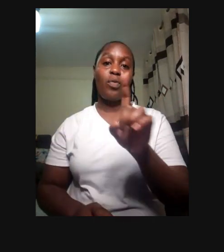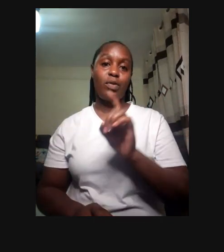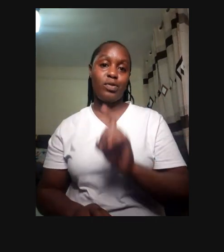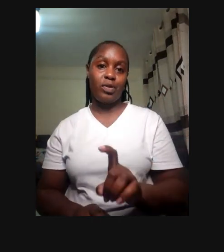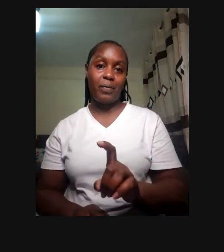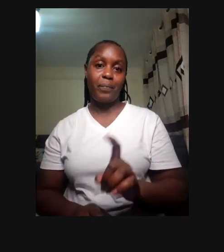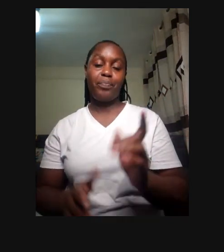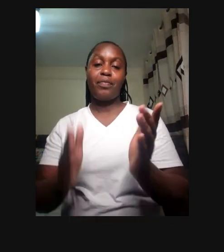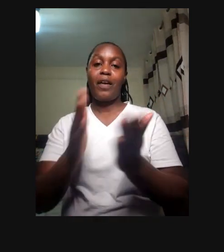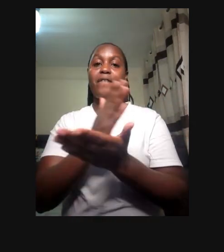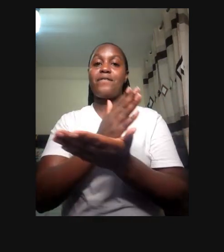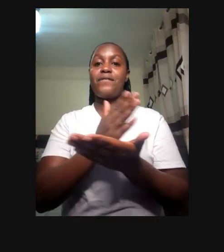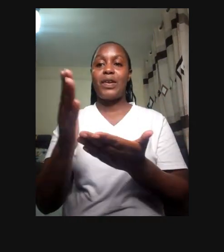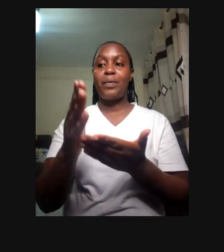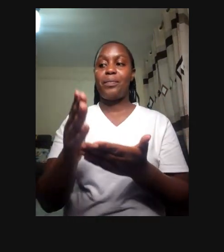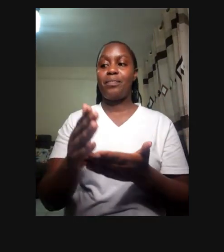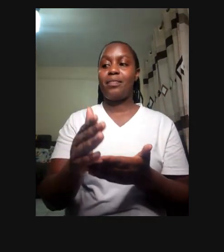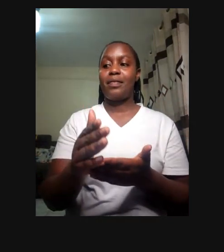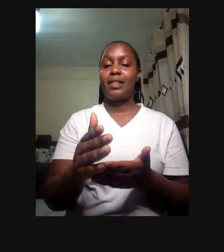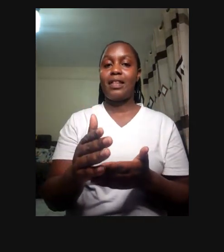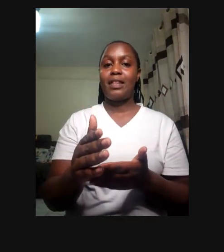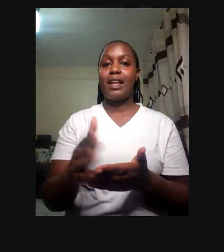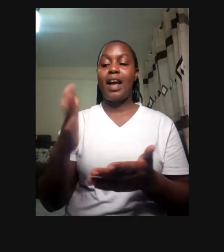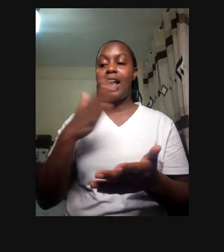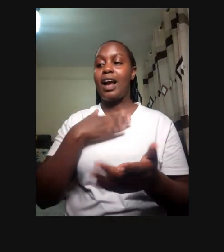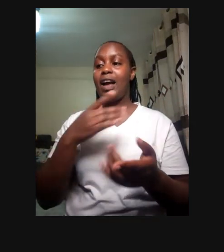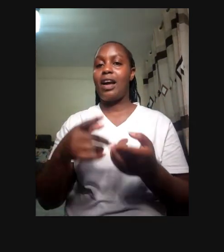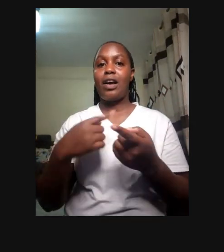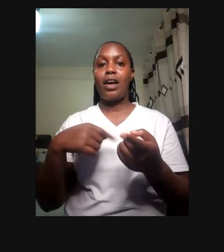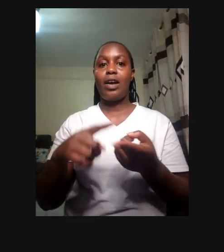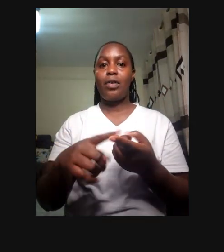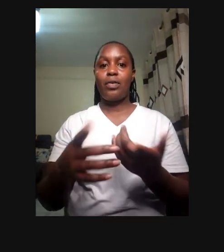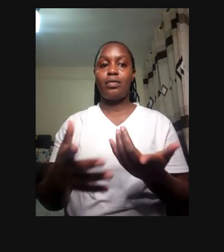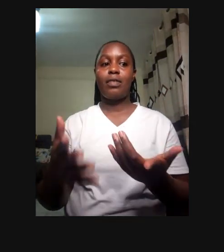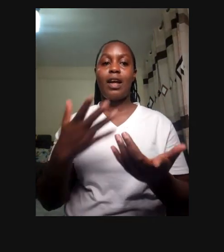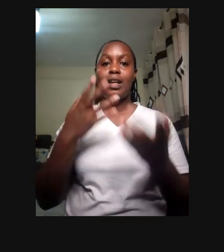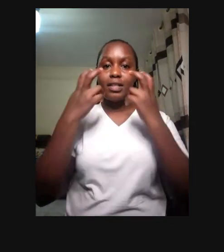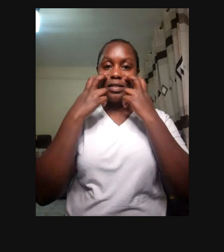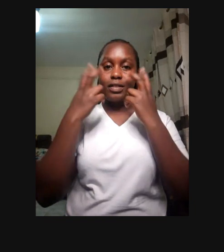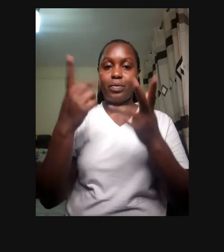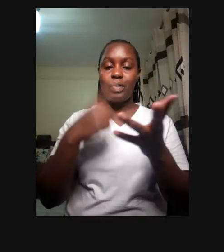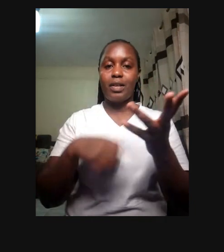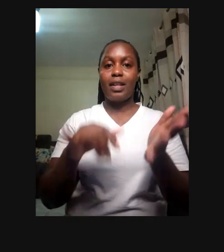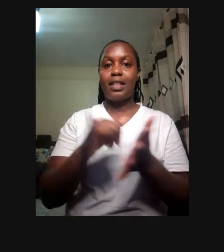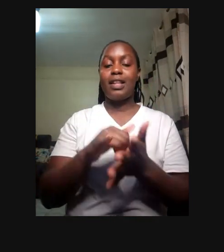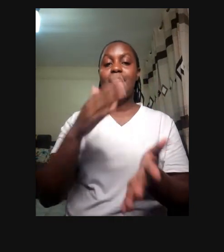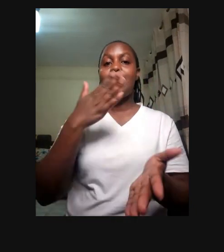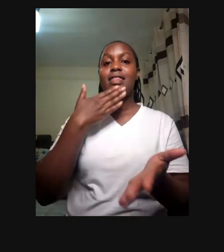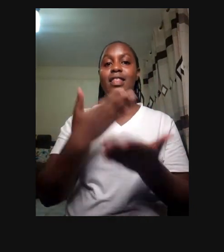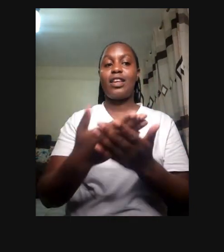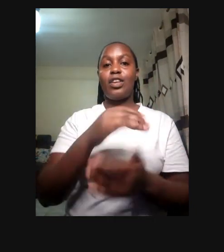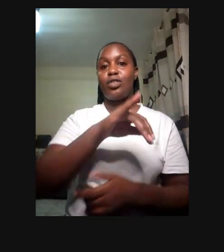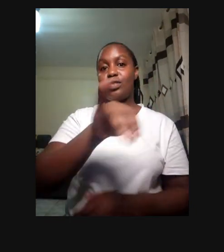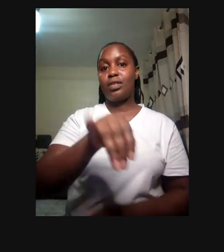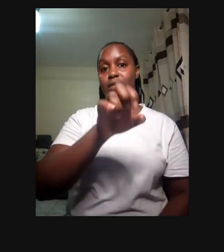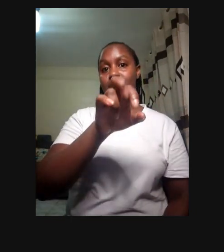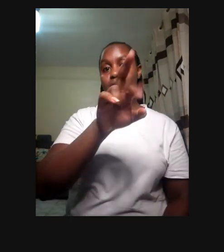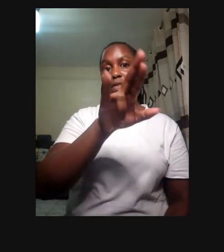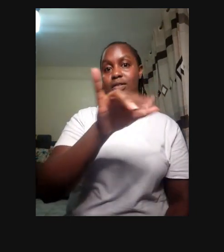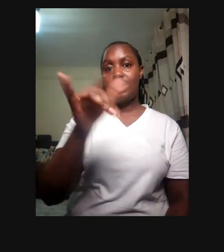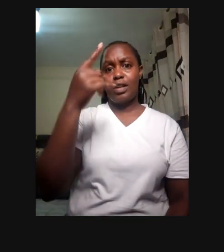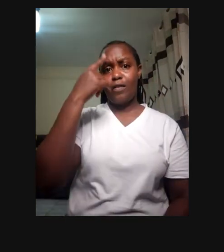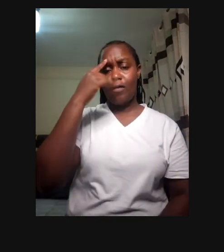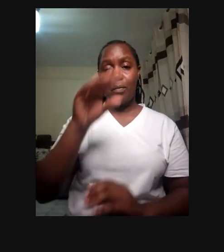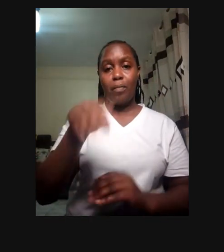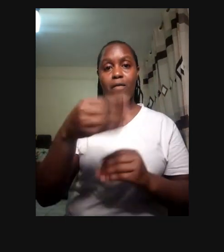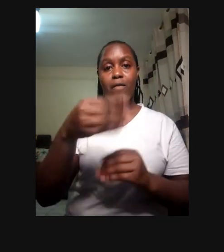from our listeners. I'm seeing here, thank you, Jerry, so much for providing us with tips